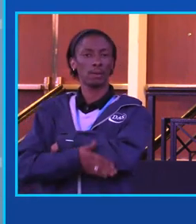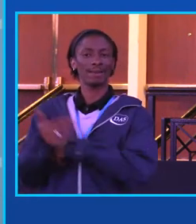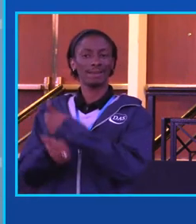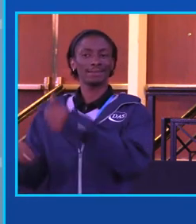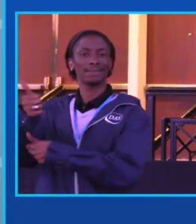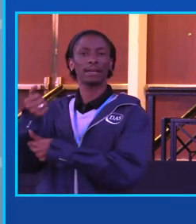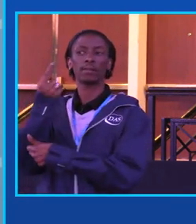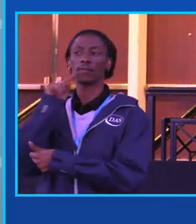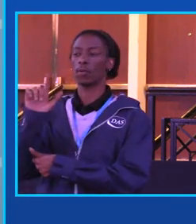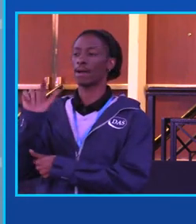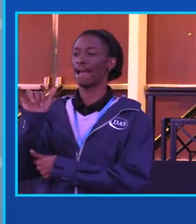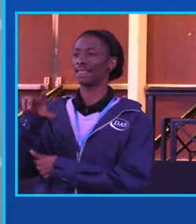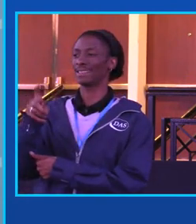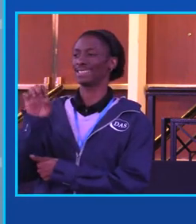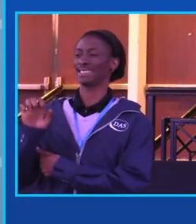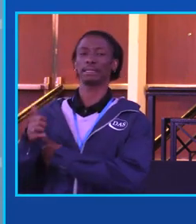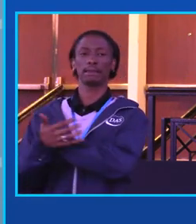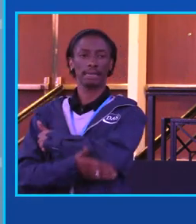for Allegheny County,